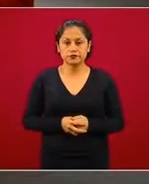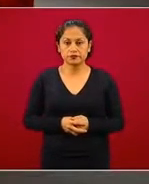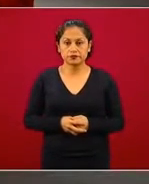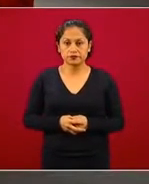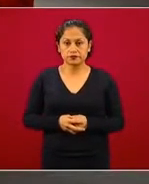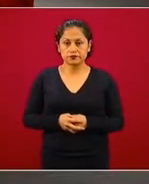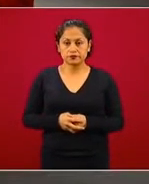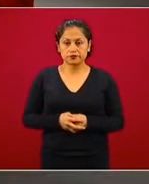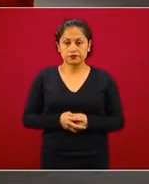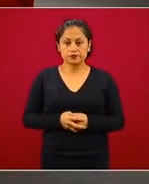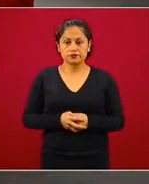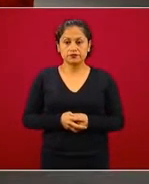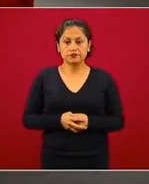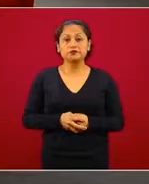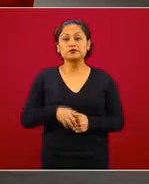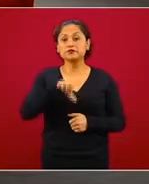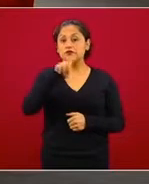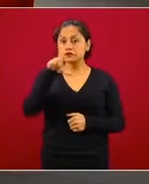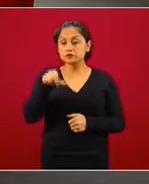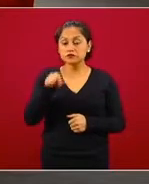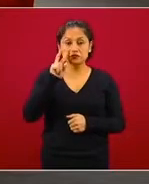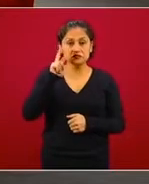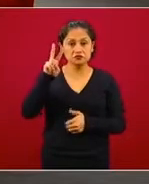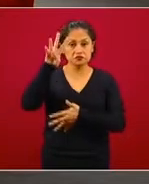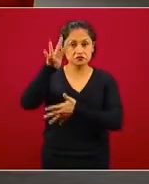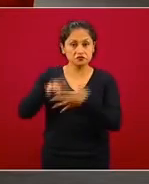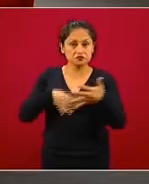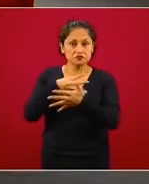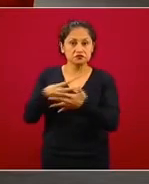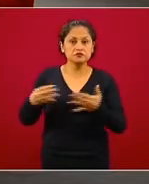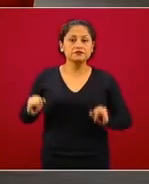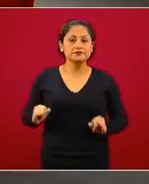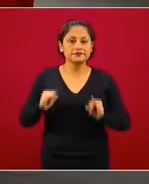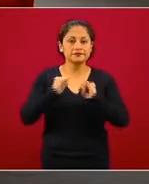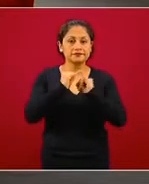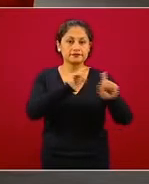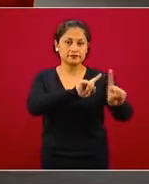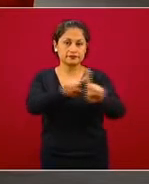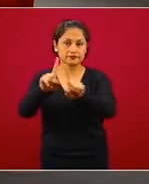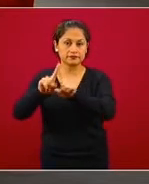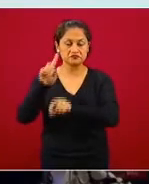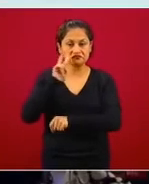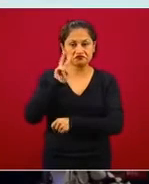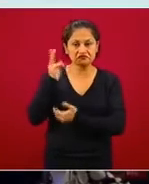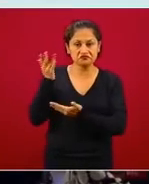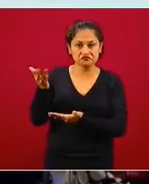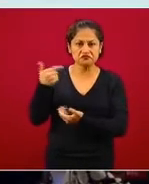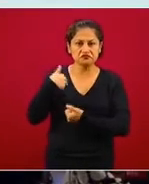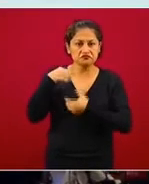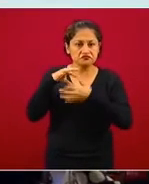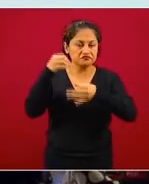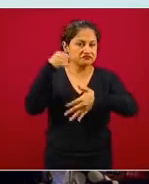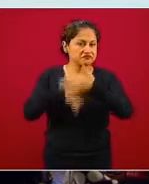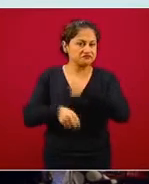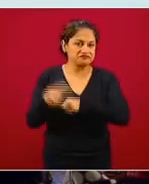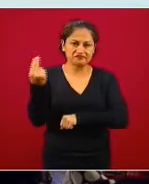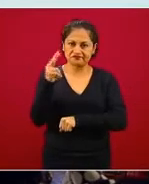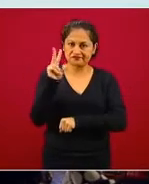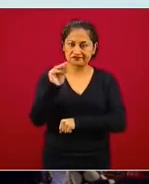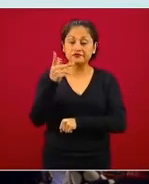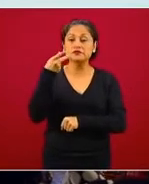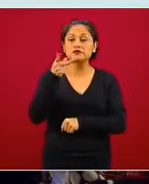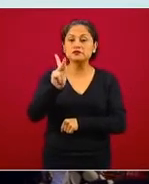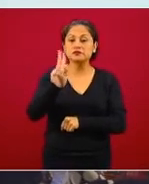8,544 people who Cuando lo have been vemos por affected. institución, Doctors, esta es la distribución, 37%, ustedes la pueden ver, no and entro en other ningún detalle, healthcare pero sí quiero professionals, hacer aquí